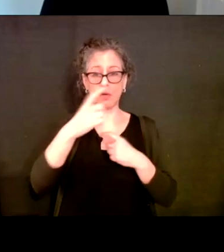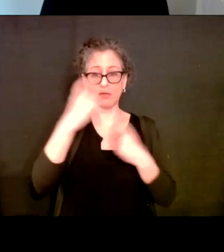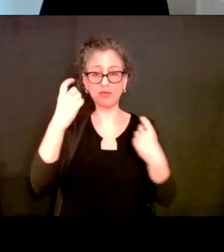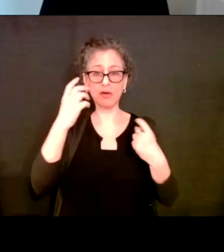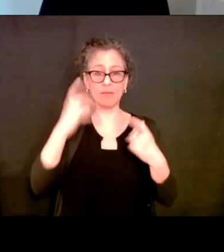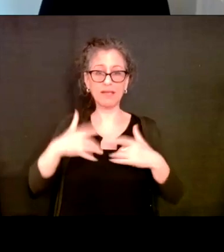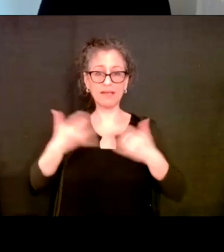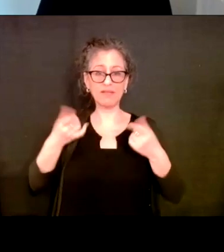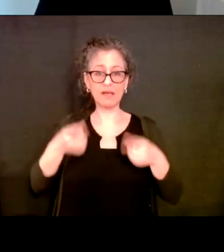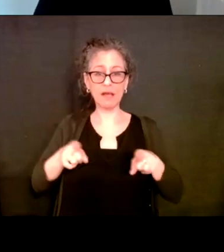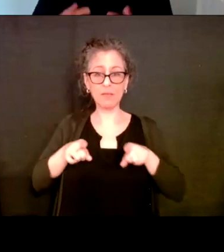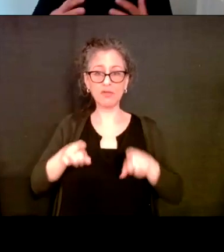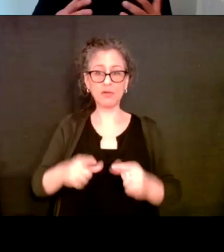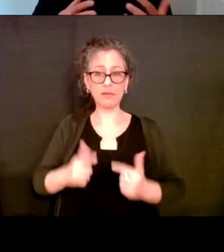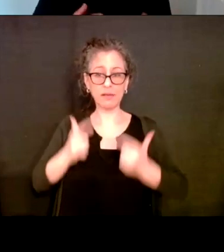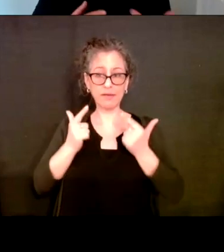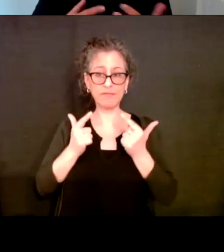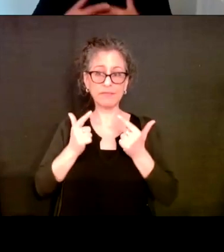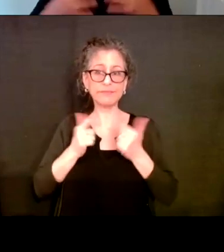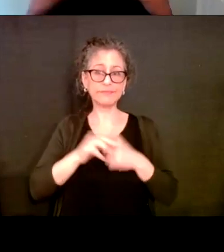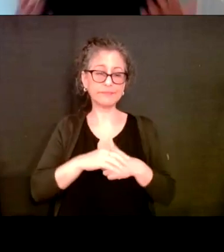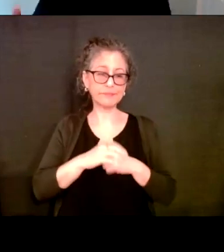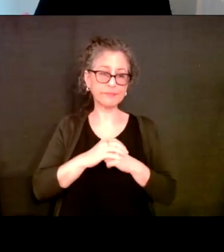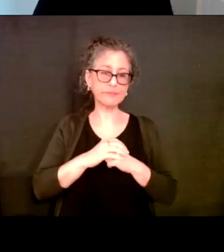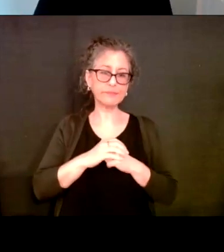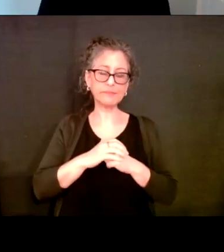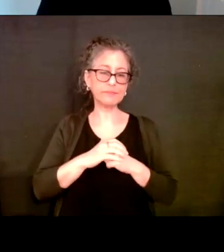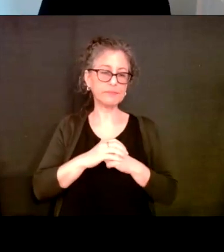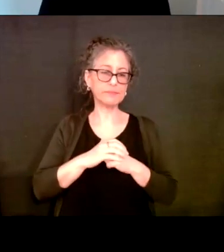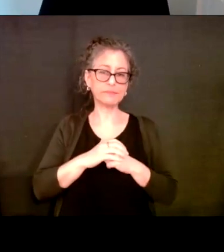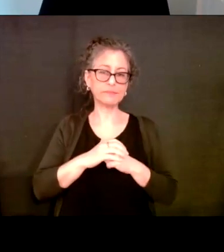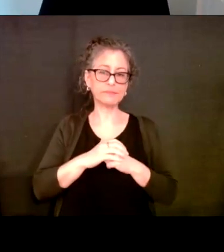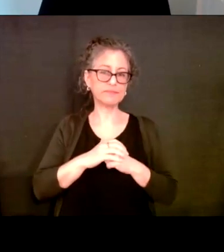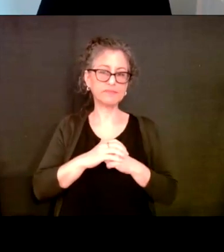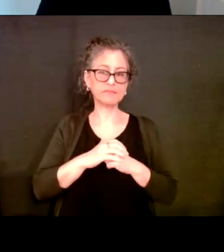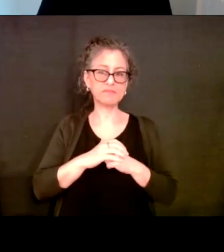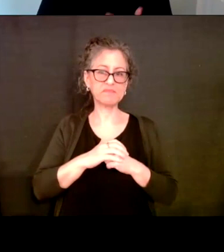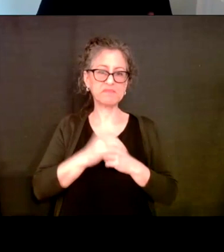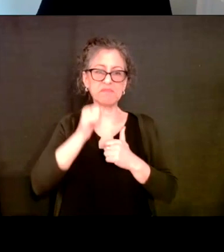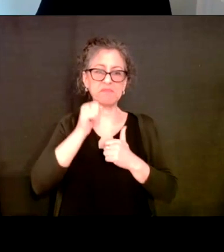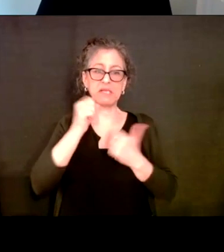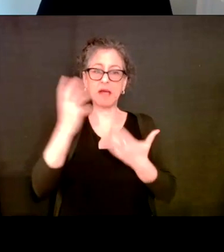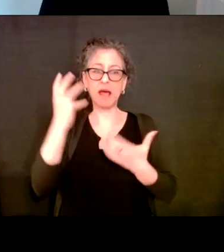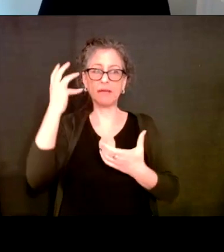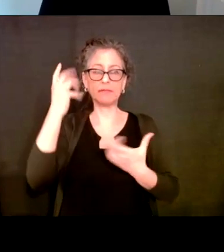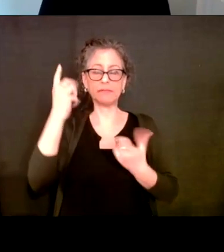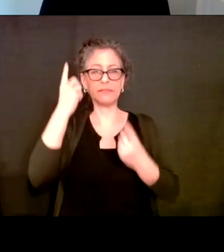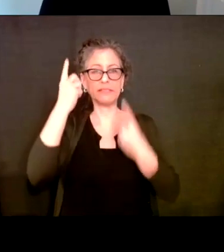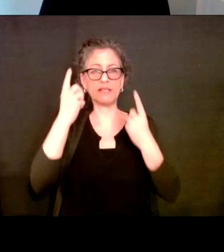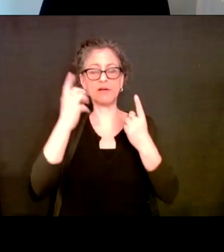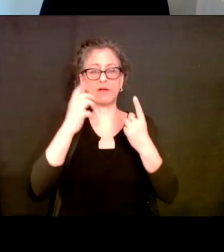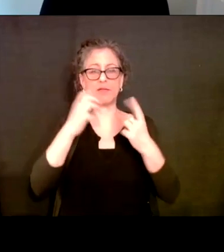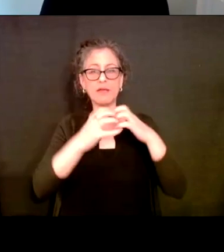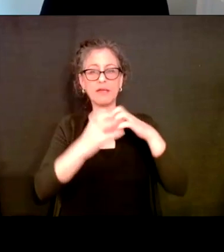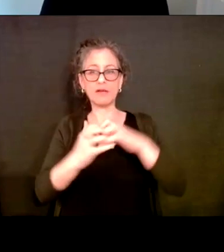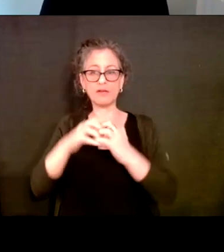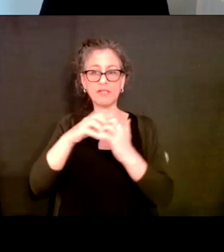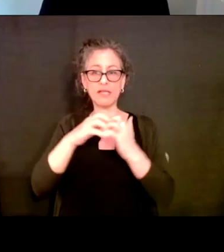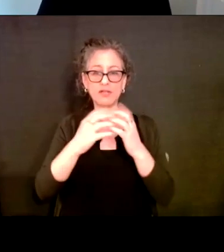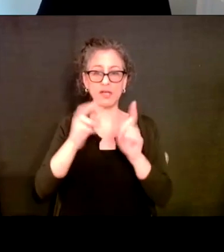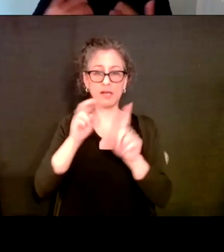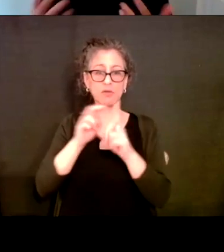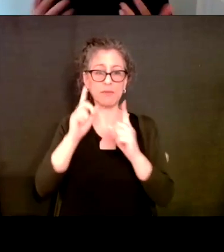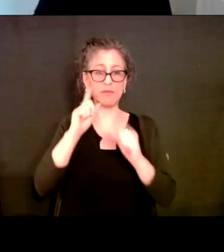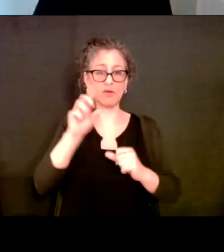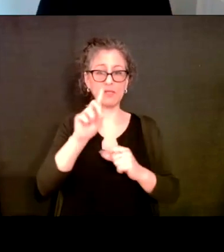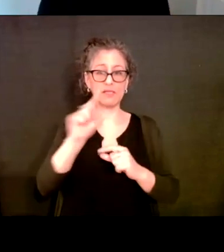lifetime. And so this does not consider the implications and the intersection of disabilities as well. And